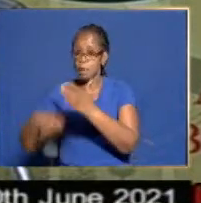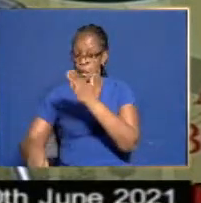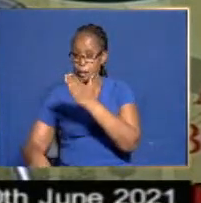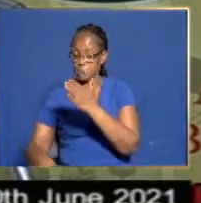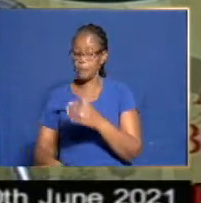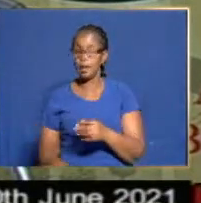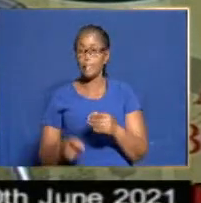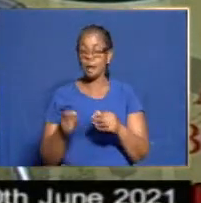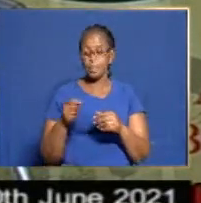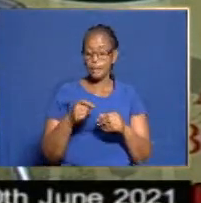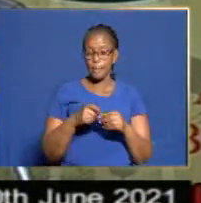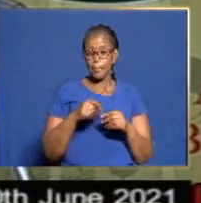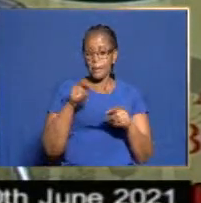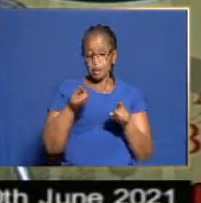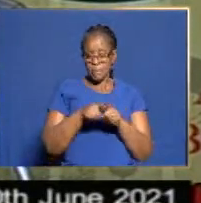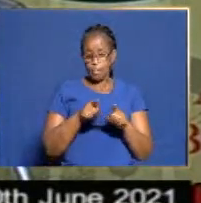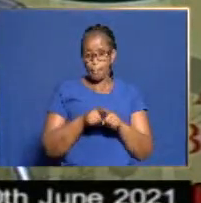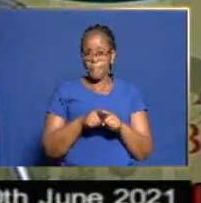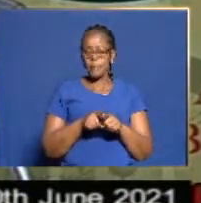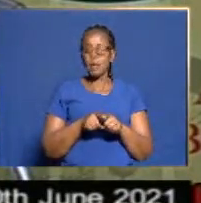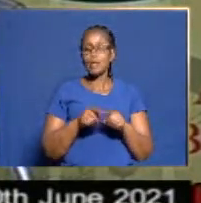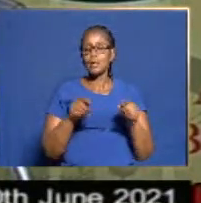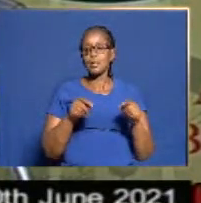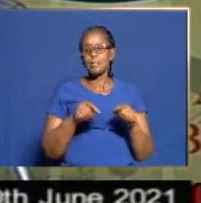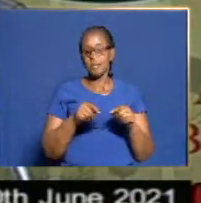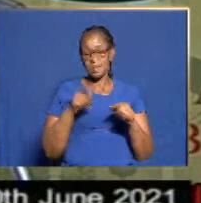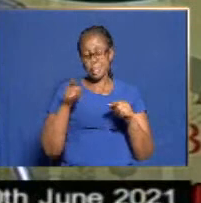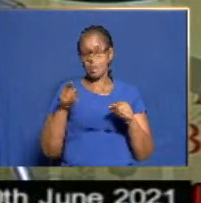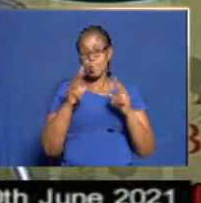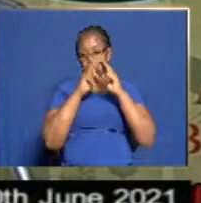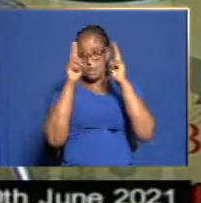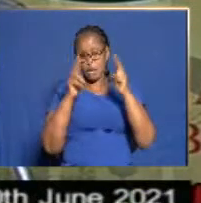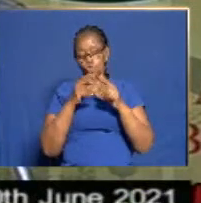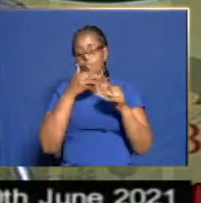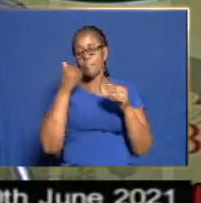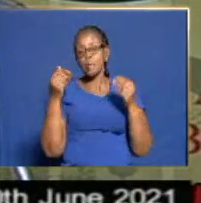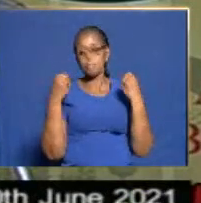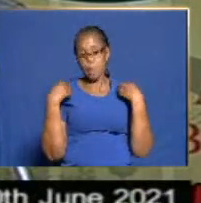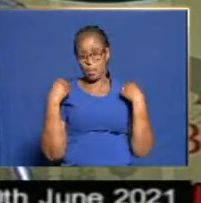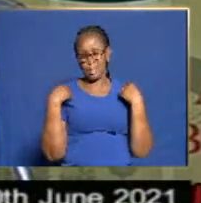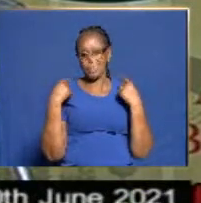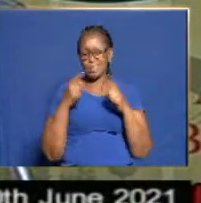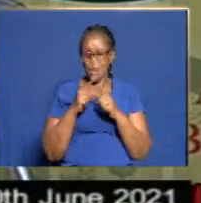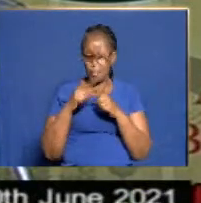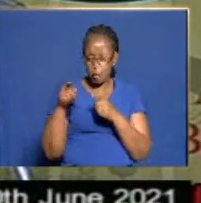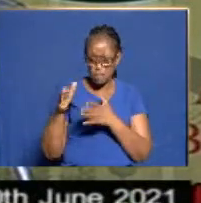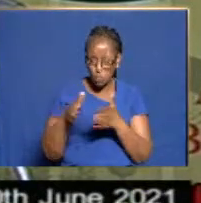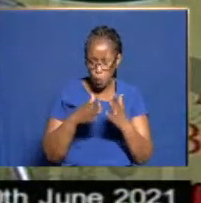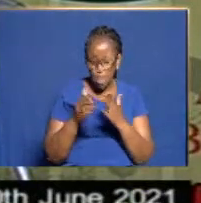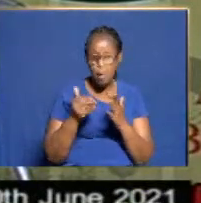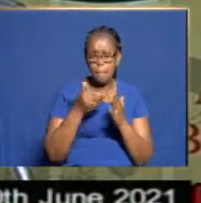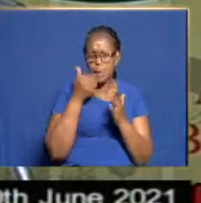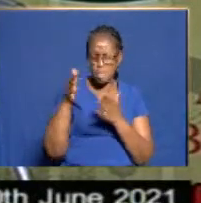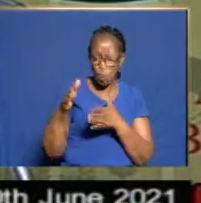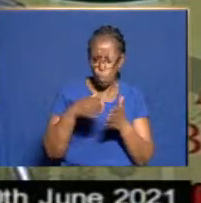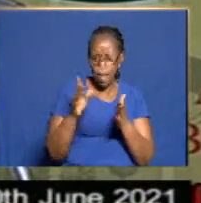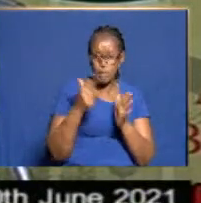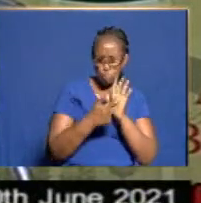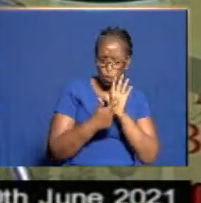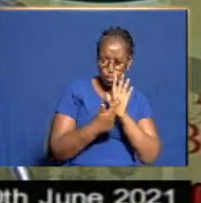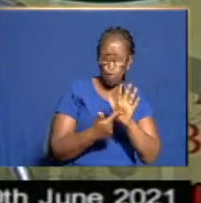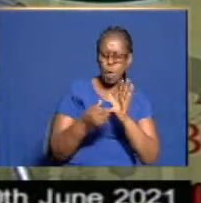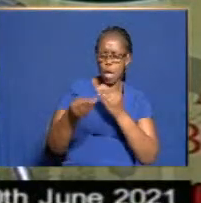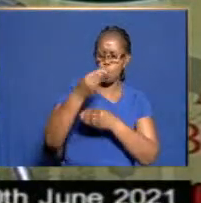in addition to being an international best practice, these measures have been found to be a better indicator of an economic performance